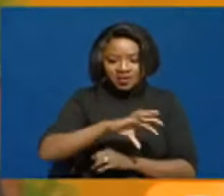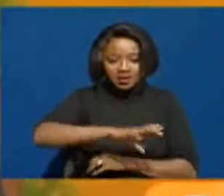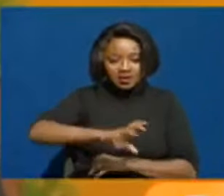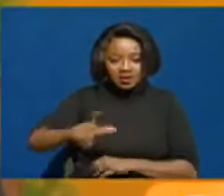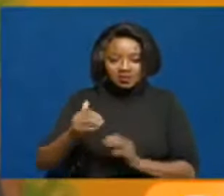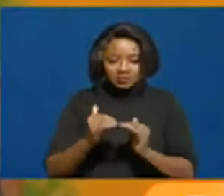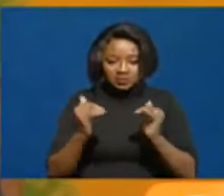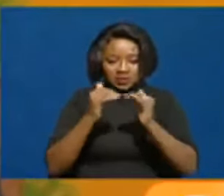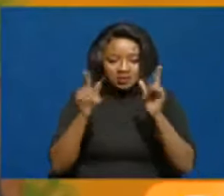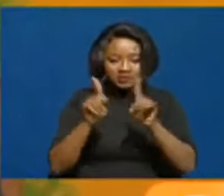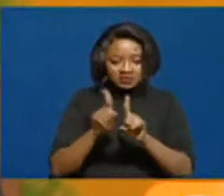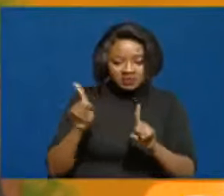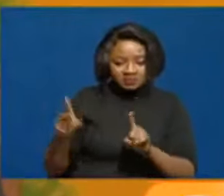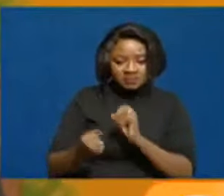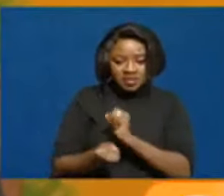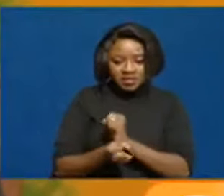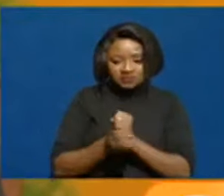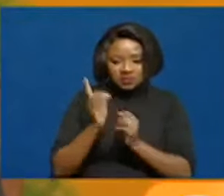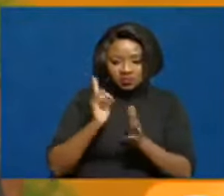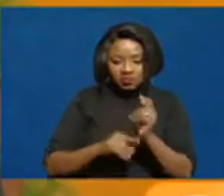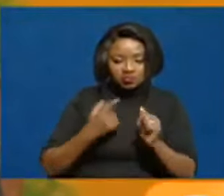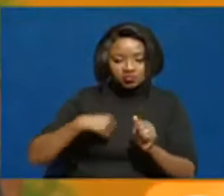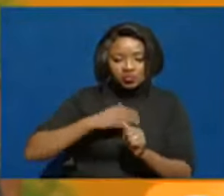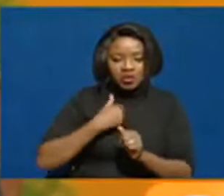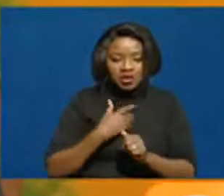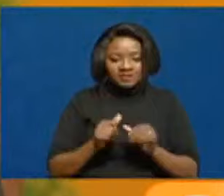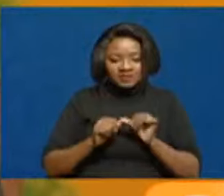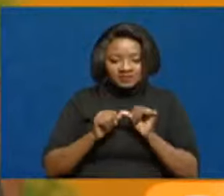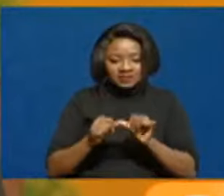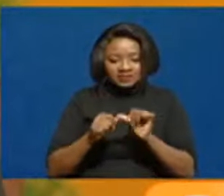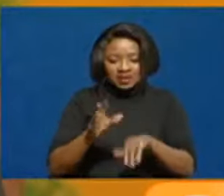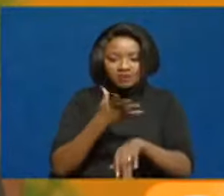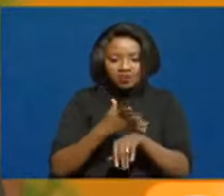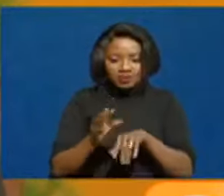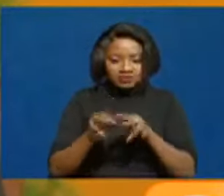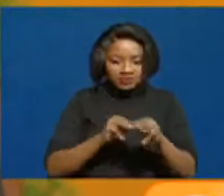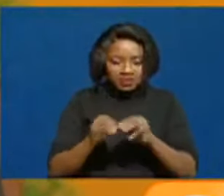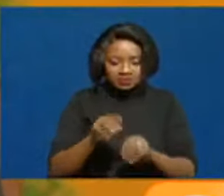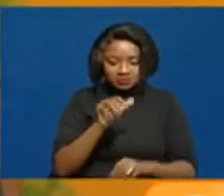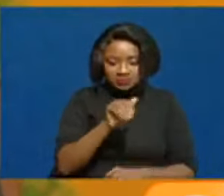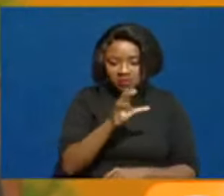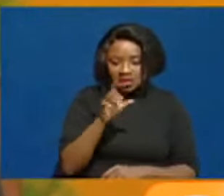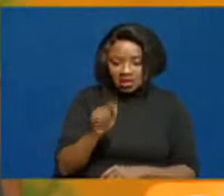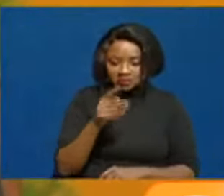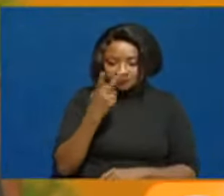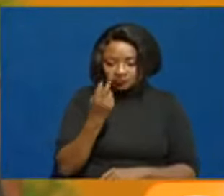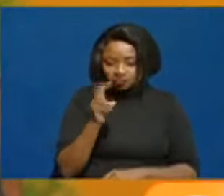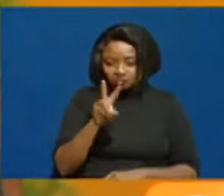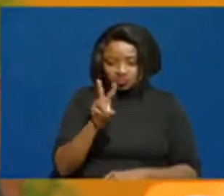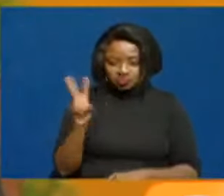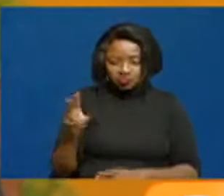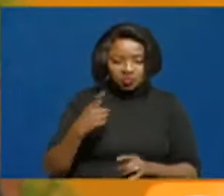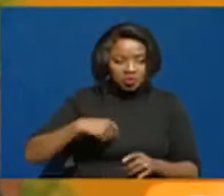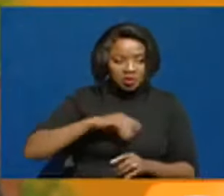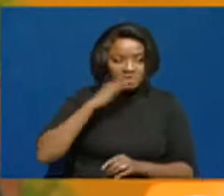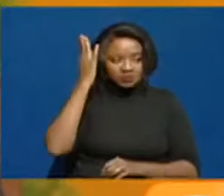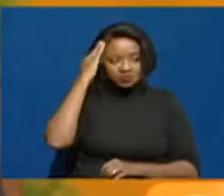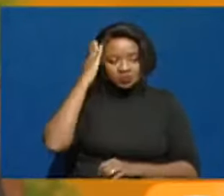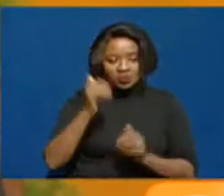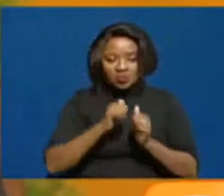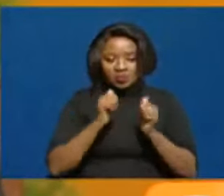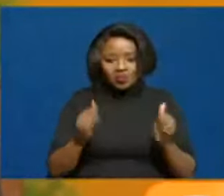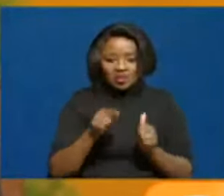rightly put it, we have the Sustainable Waste Management Act of 2022, And we know that it is supposed